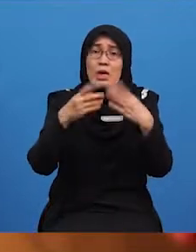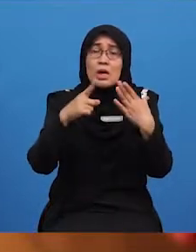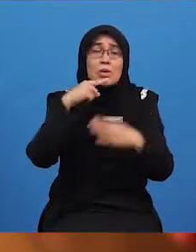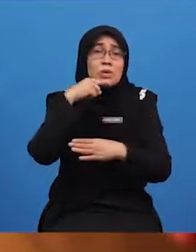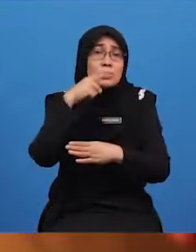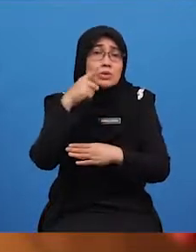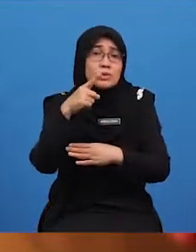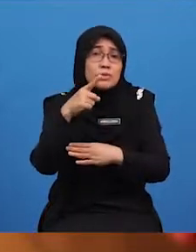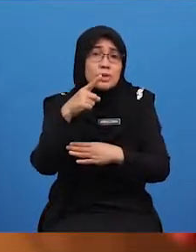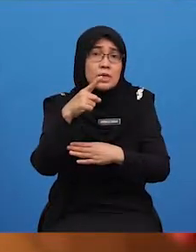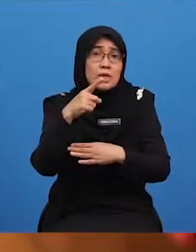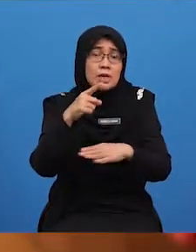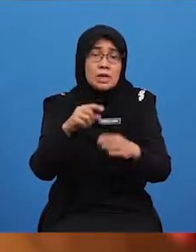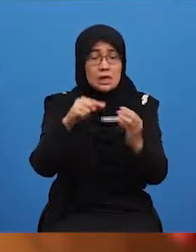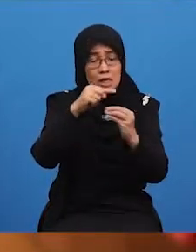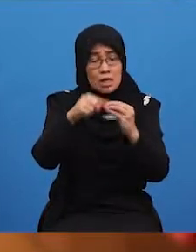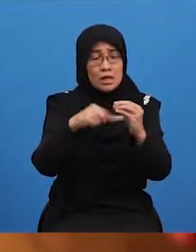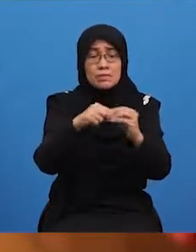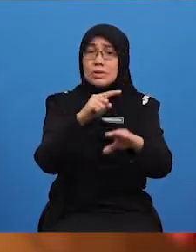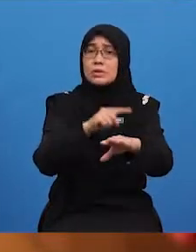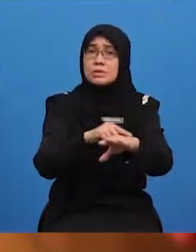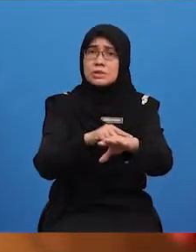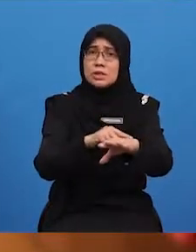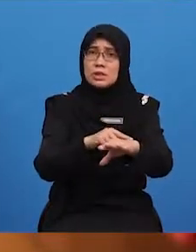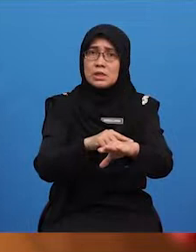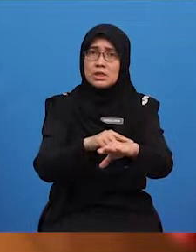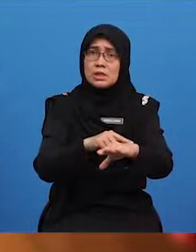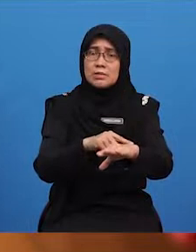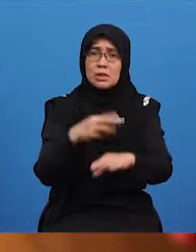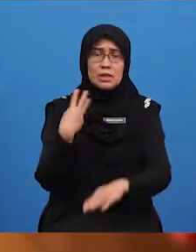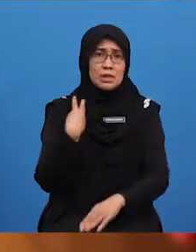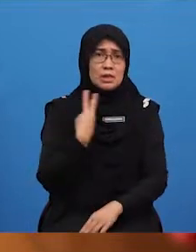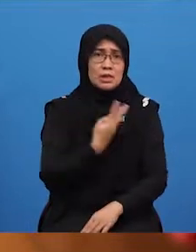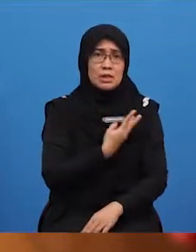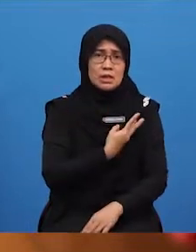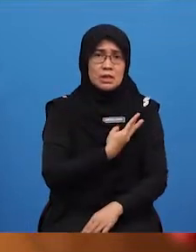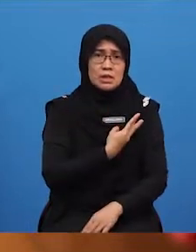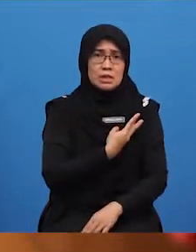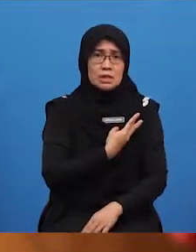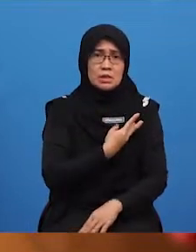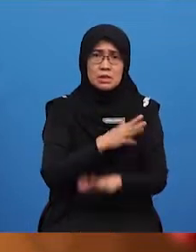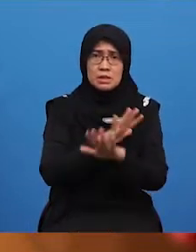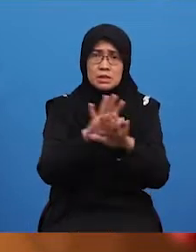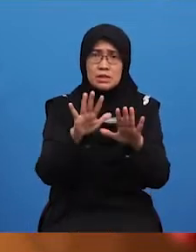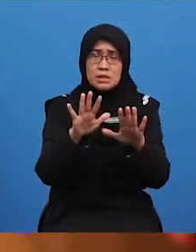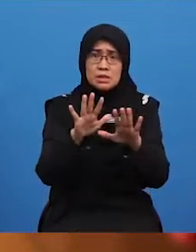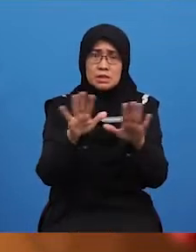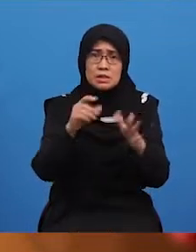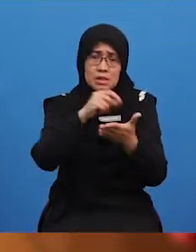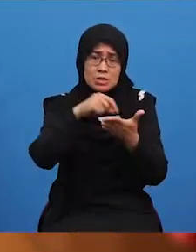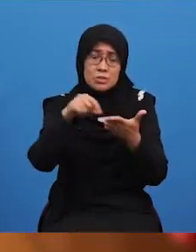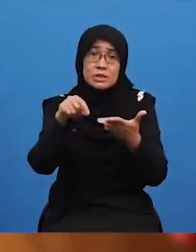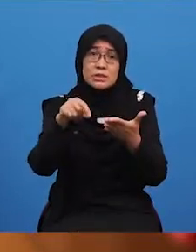how we say the time. We do not write this. This is how we say